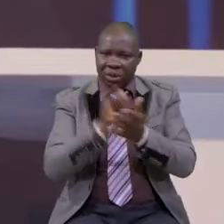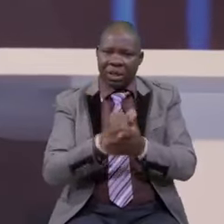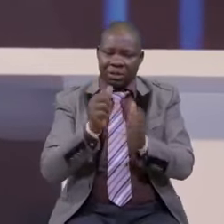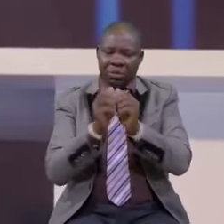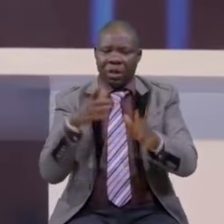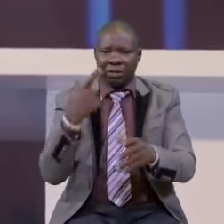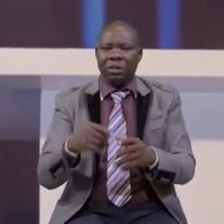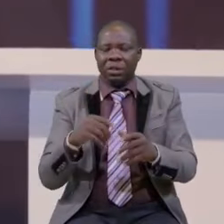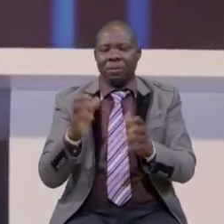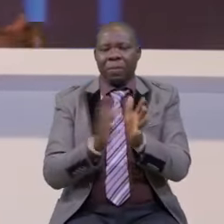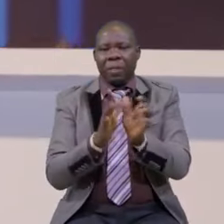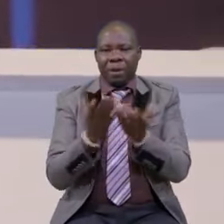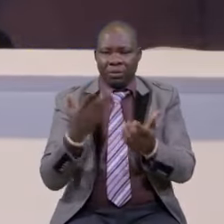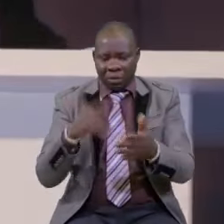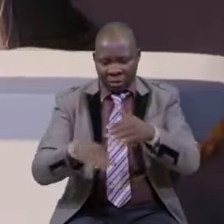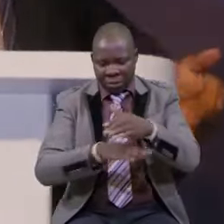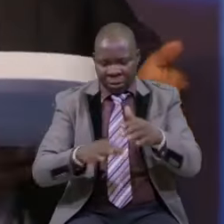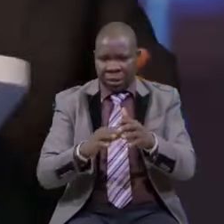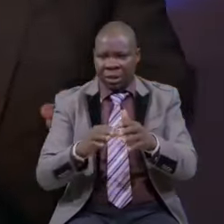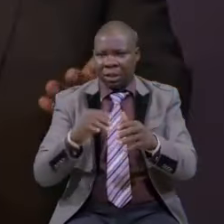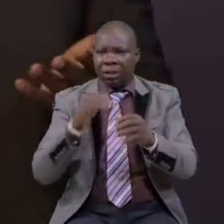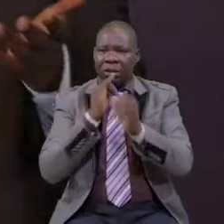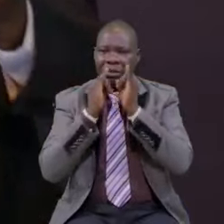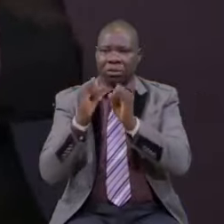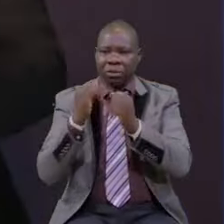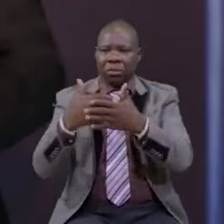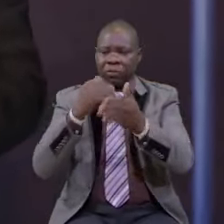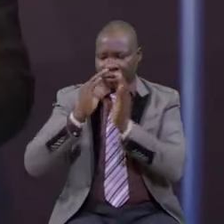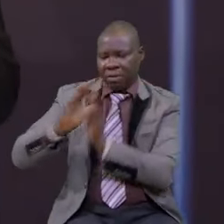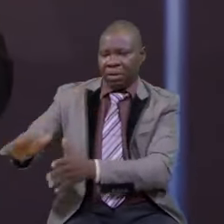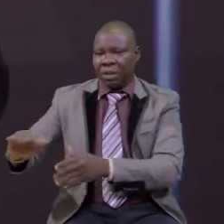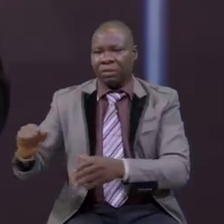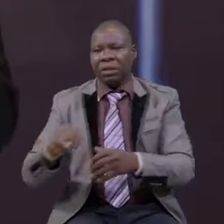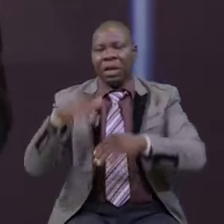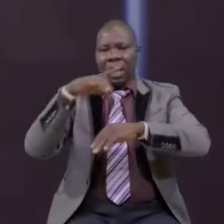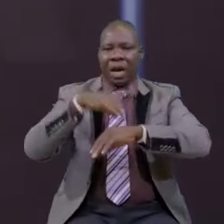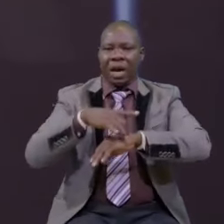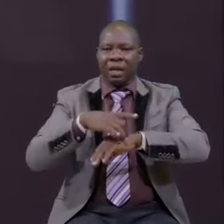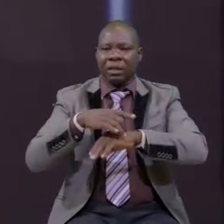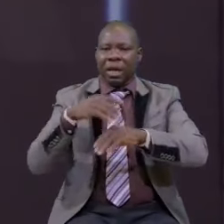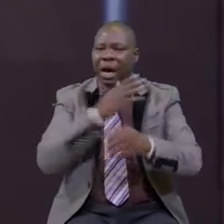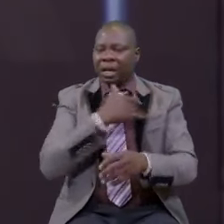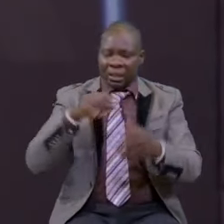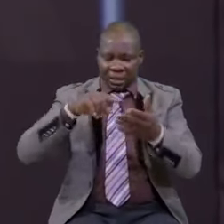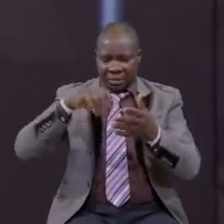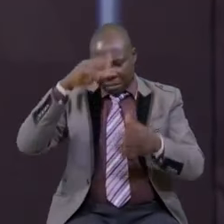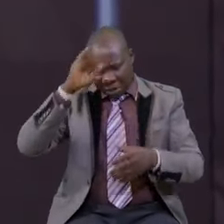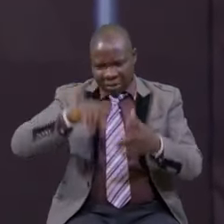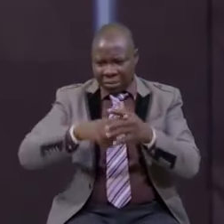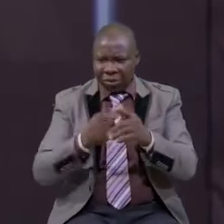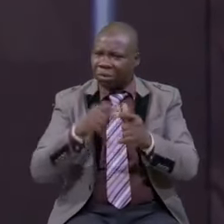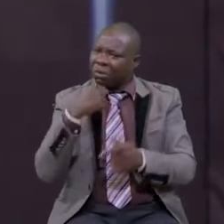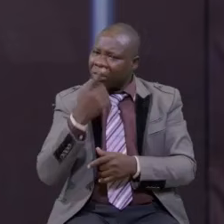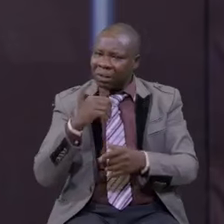a basic instruction before leaving earth. And so the man now began to say that Abraham will